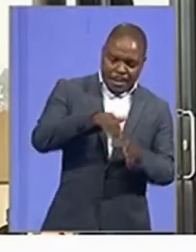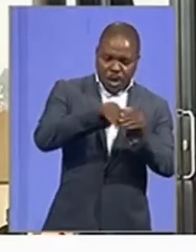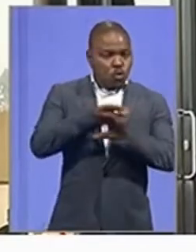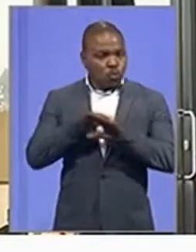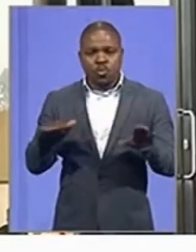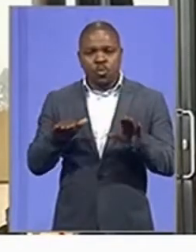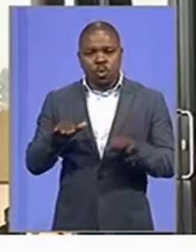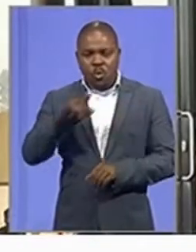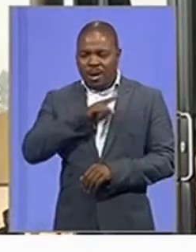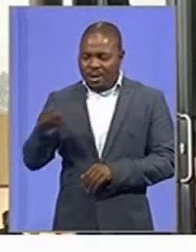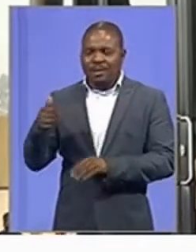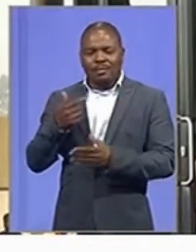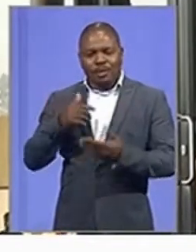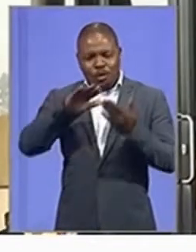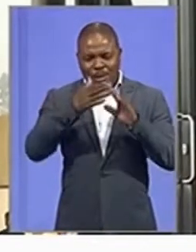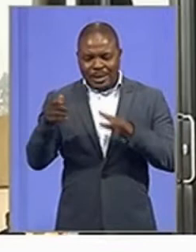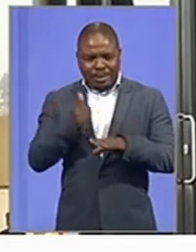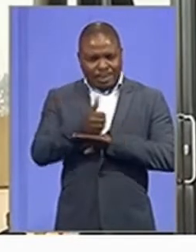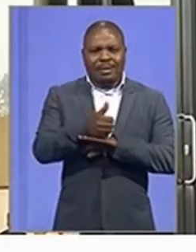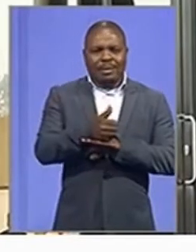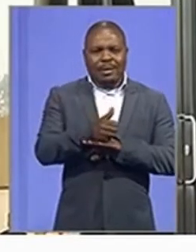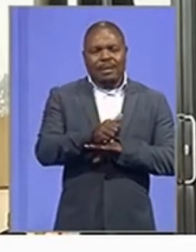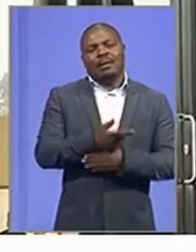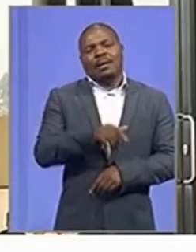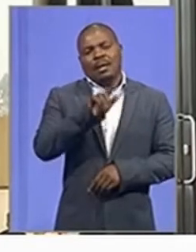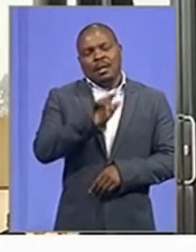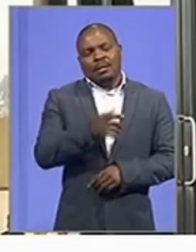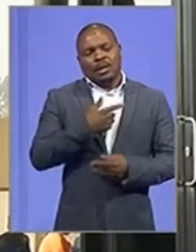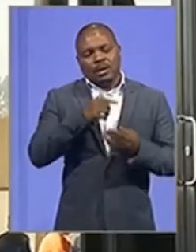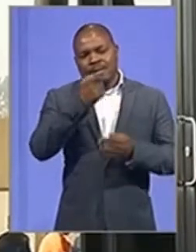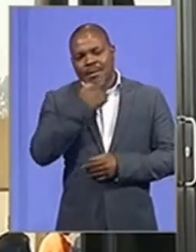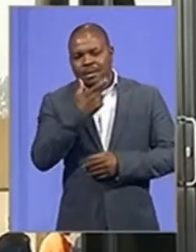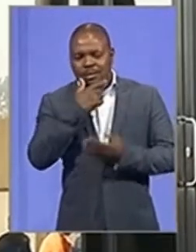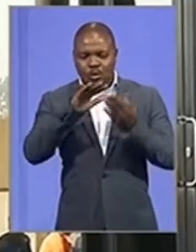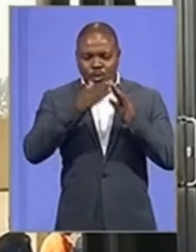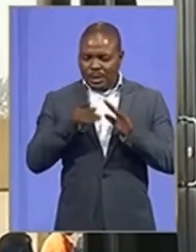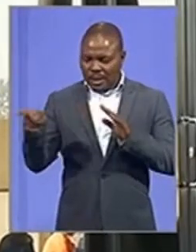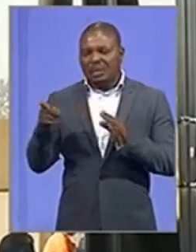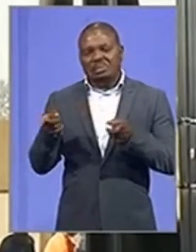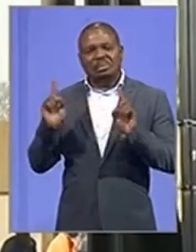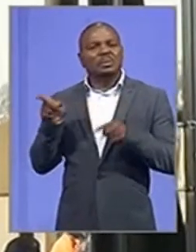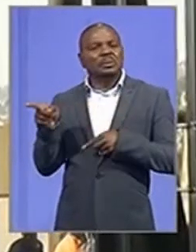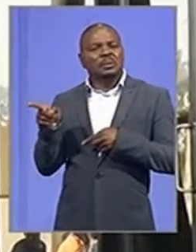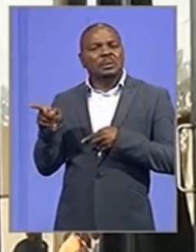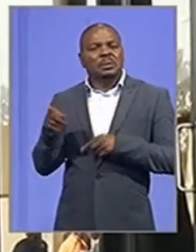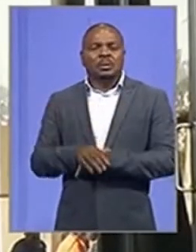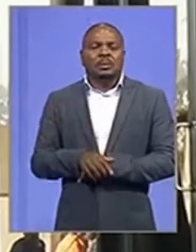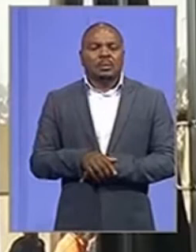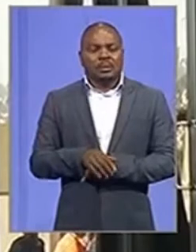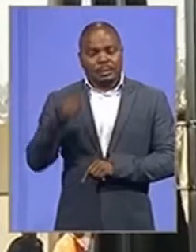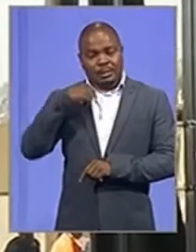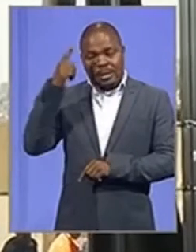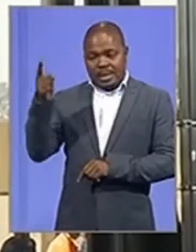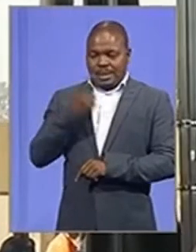threat to society. He is a threat to the LGBTQIA+ community. And I think him